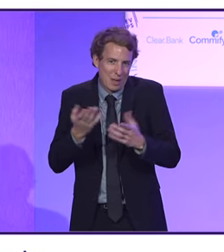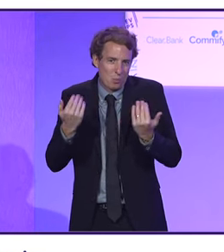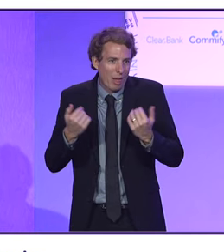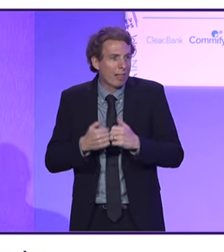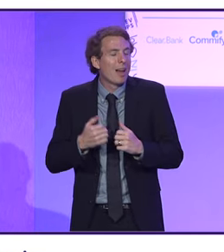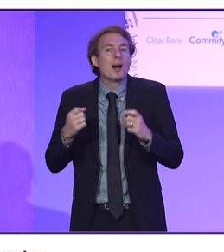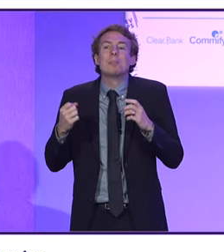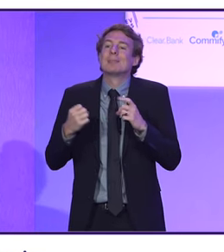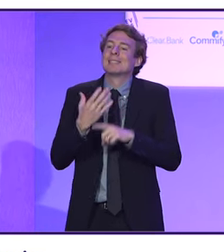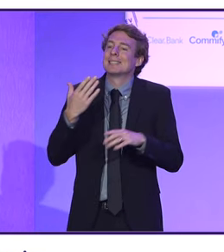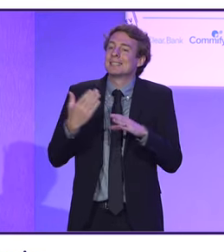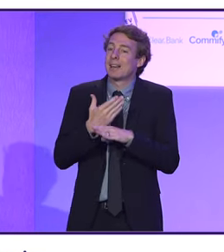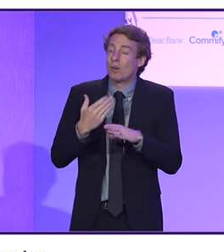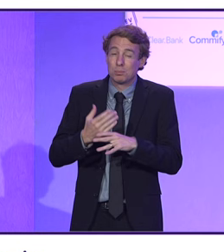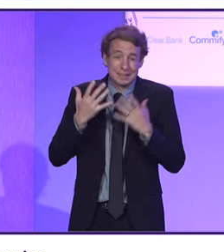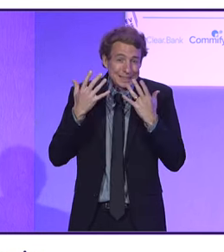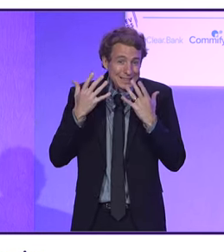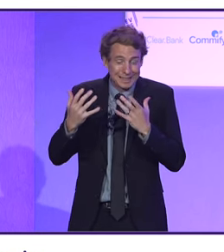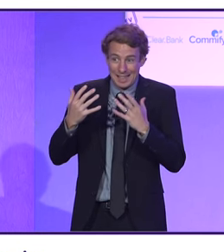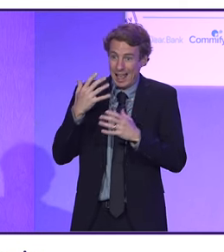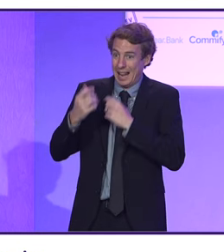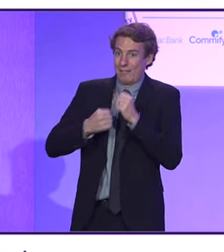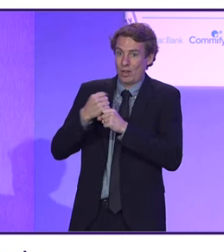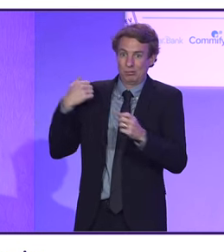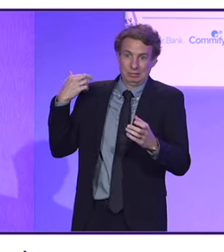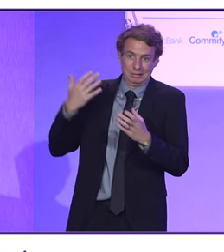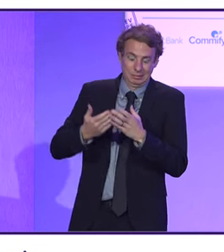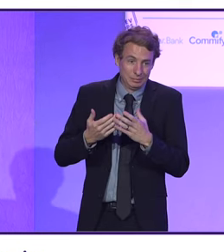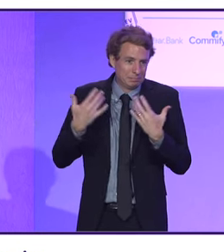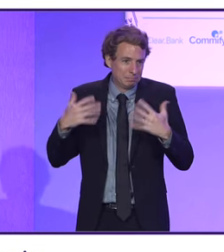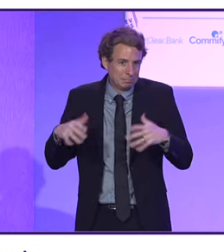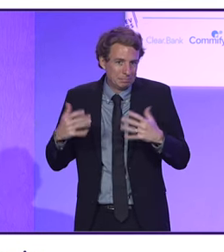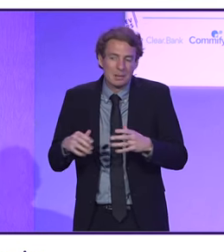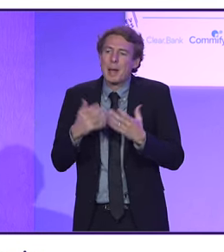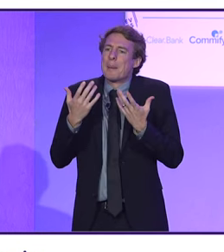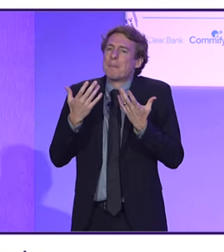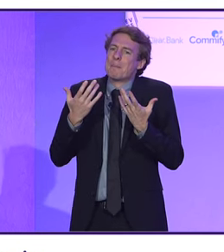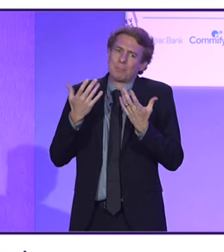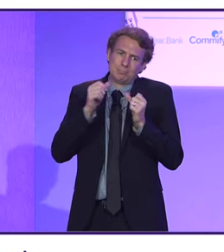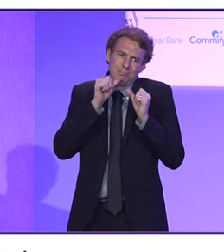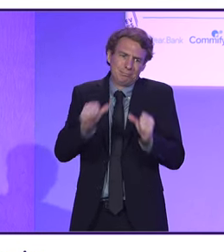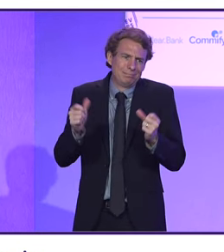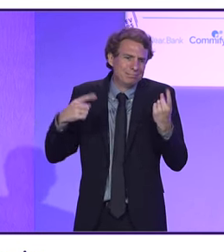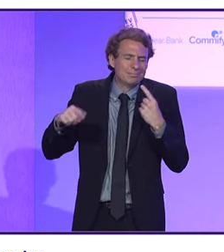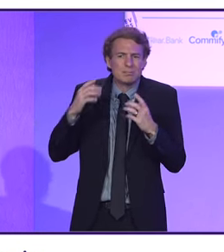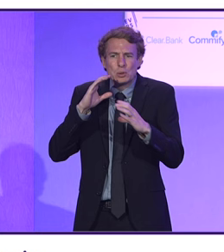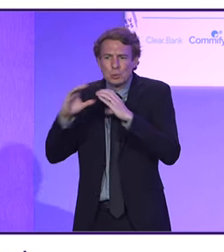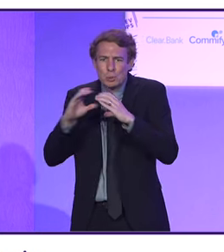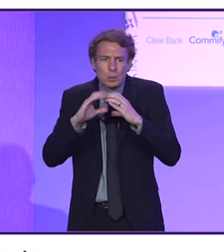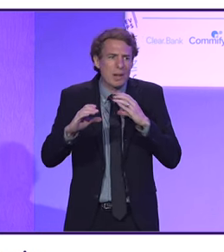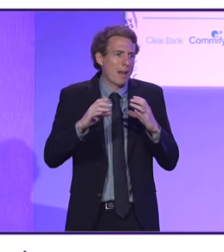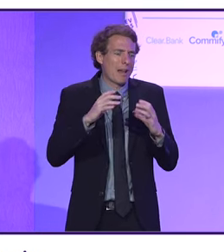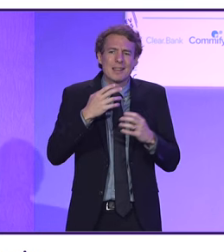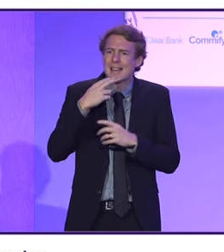so exciting to be here up on stage. This is a conference I've attended in the past, and I absolutely adore with the way that you can communicate and have conversations